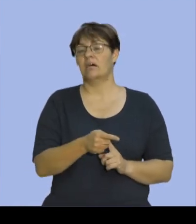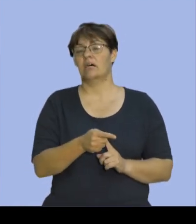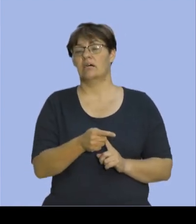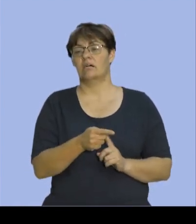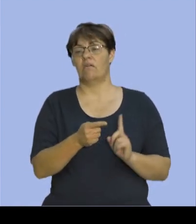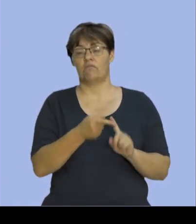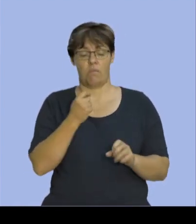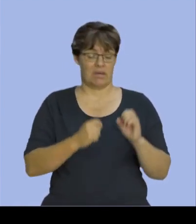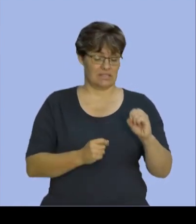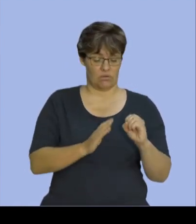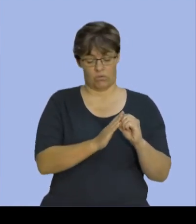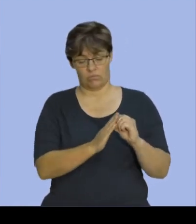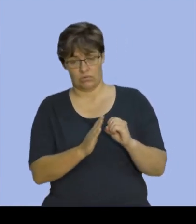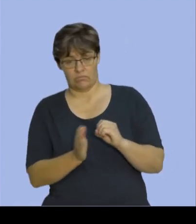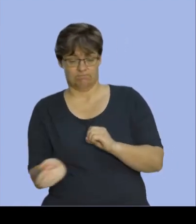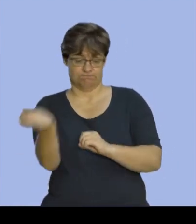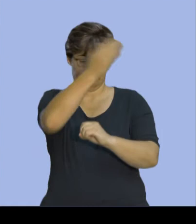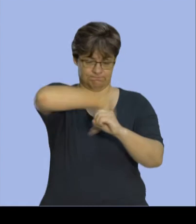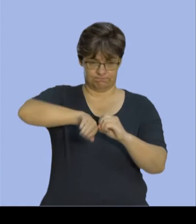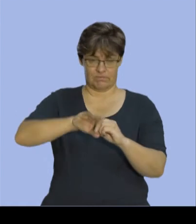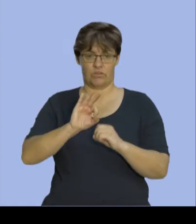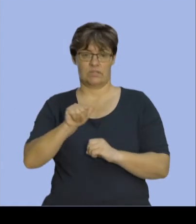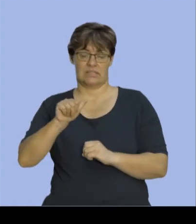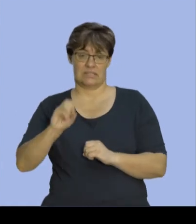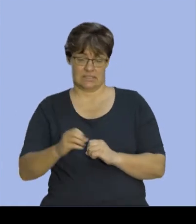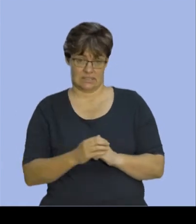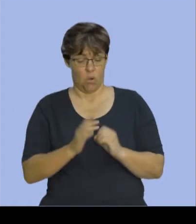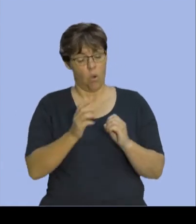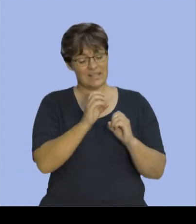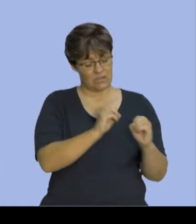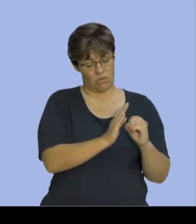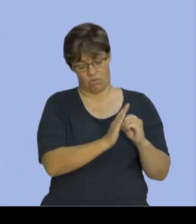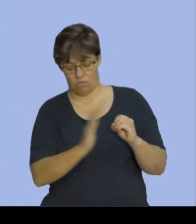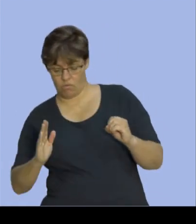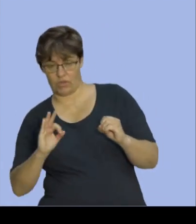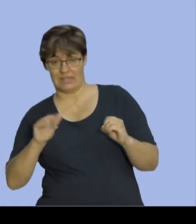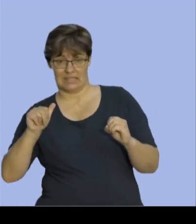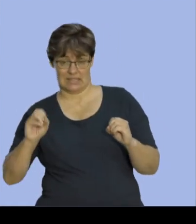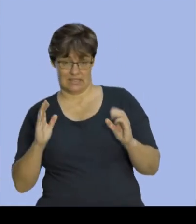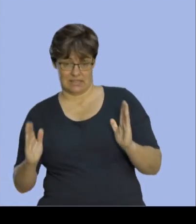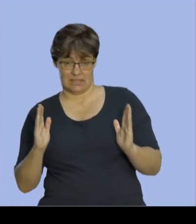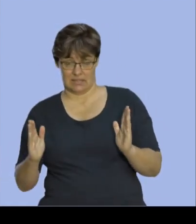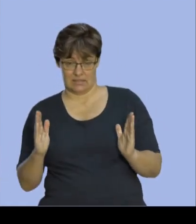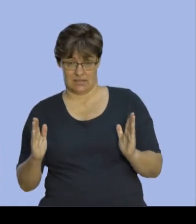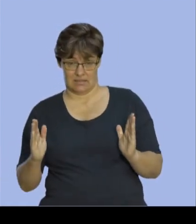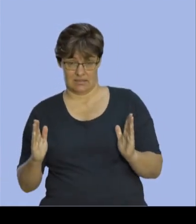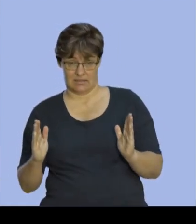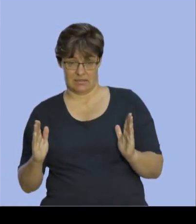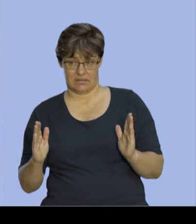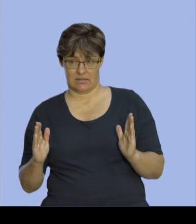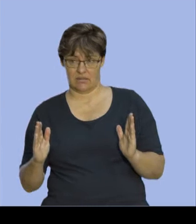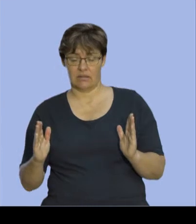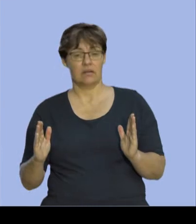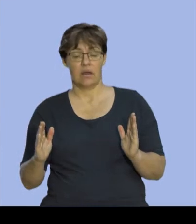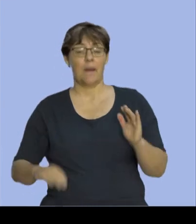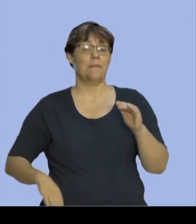this is also from 0 to 360 degrees, but what I want you to now note is